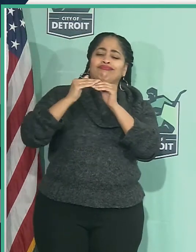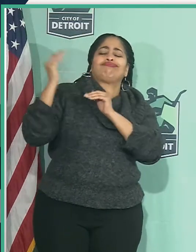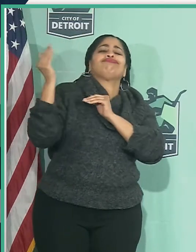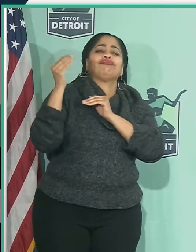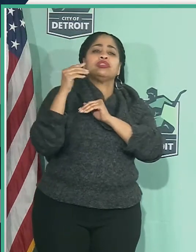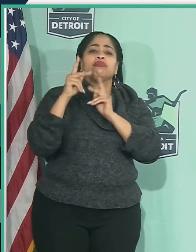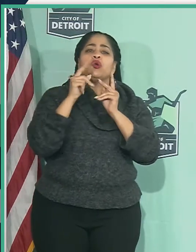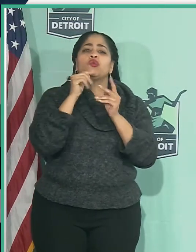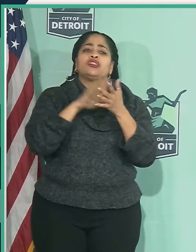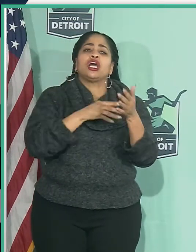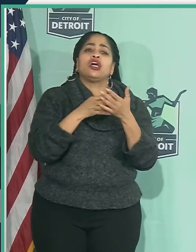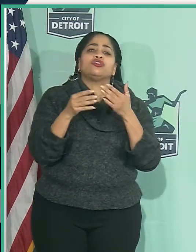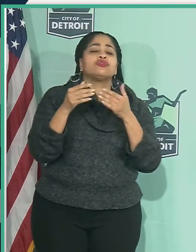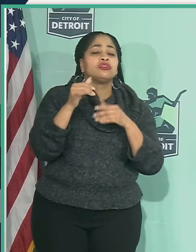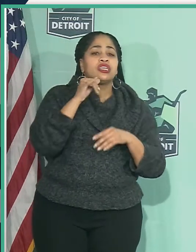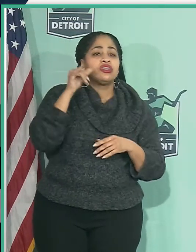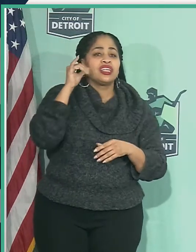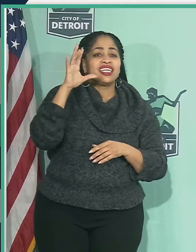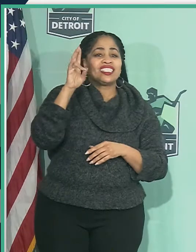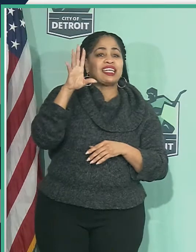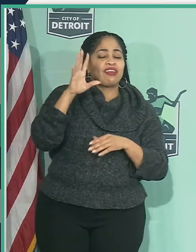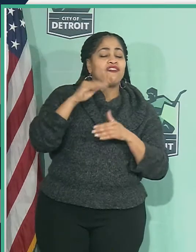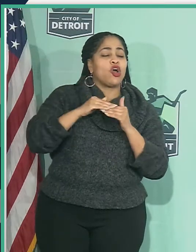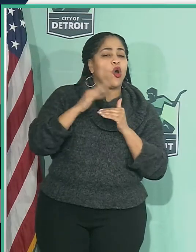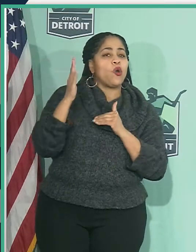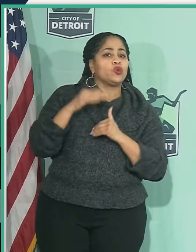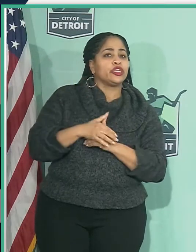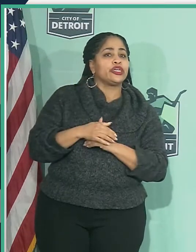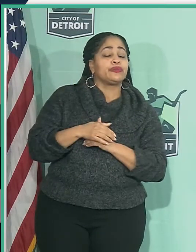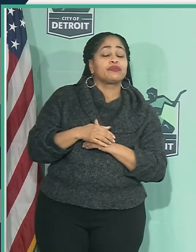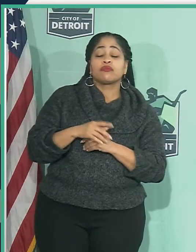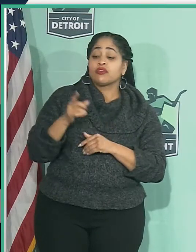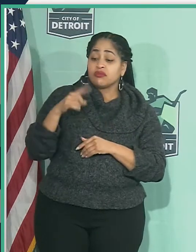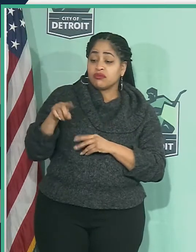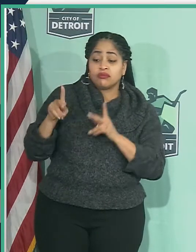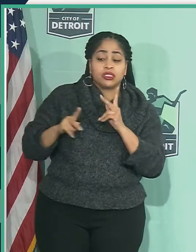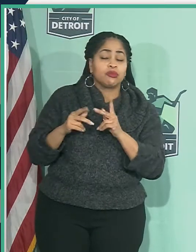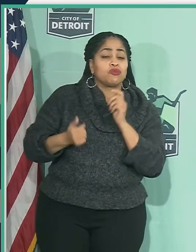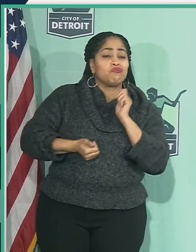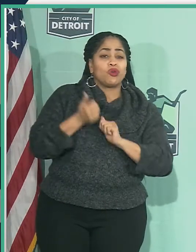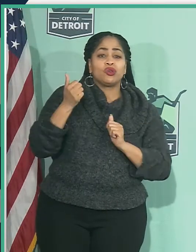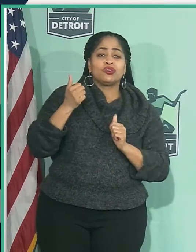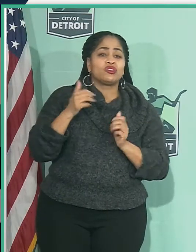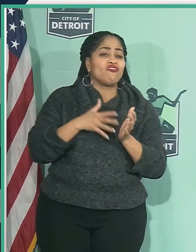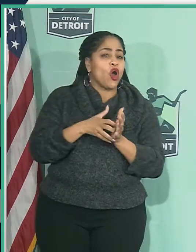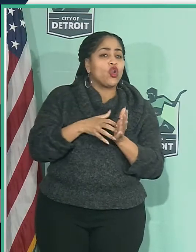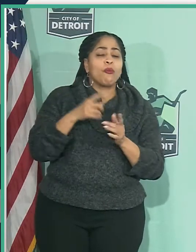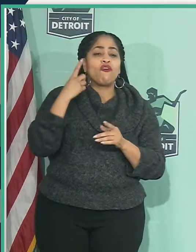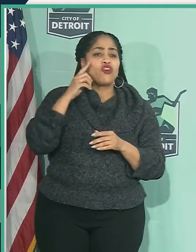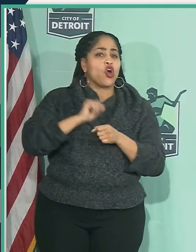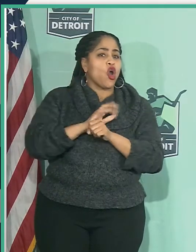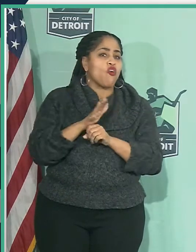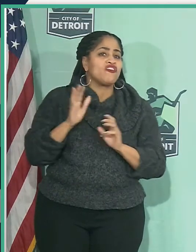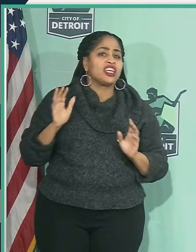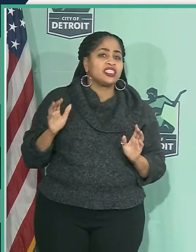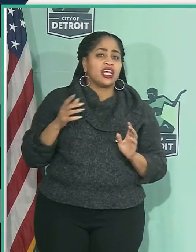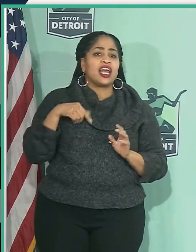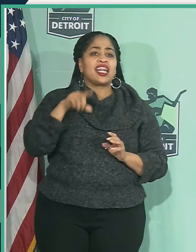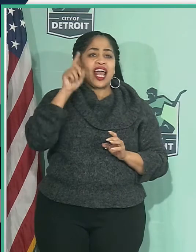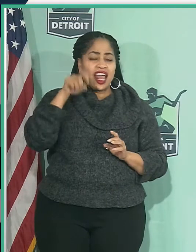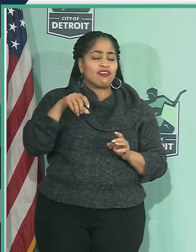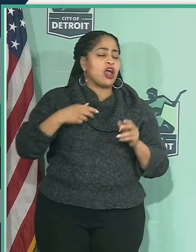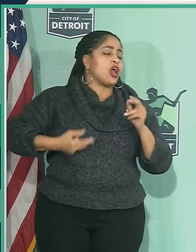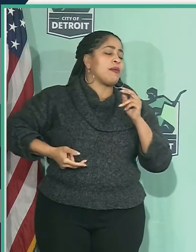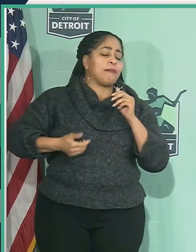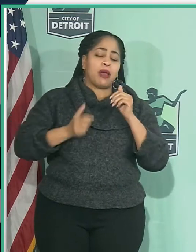yesterday were 75 and older. They are the ones most vulnerable to COVID, and they have to be our